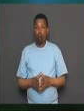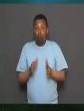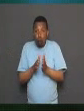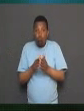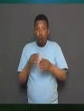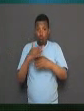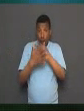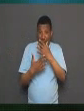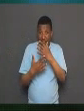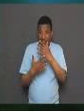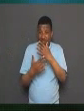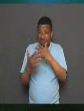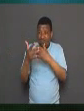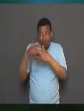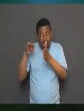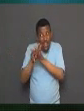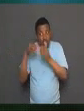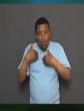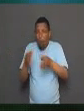of infected blood,